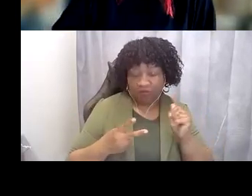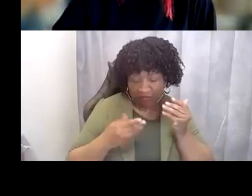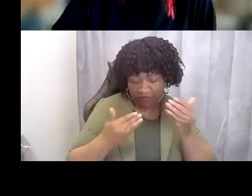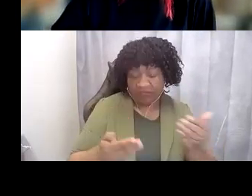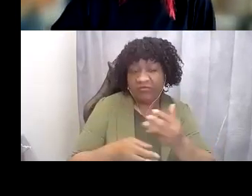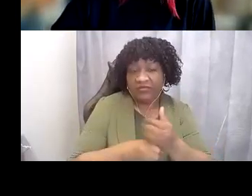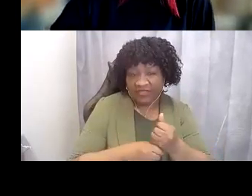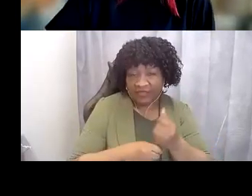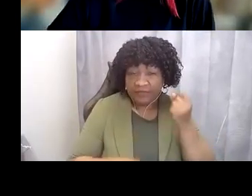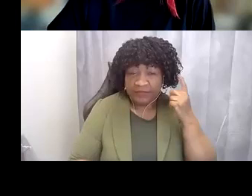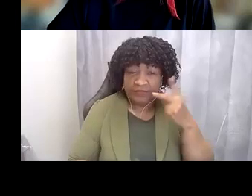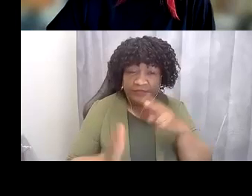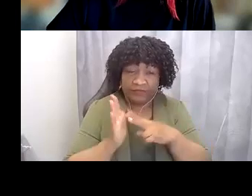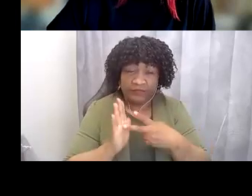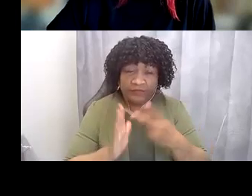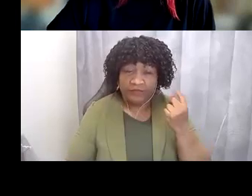Make sense?